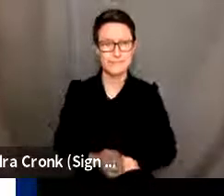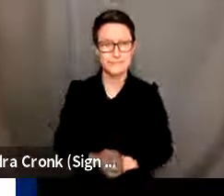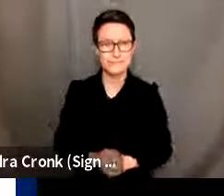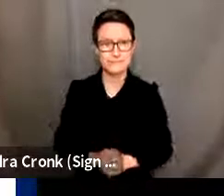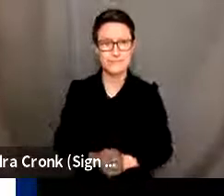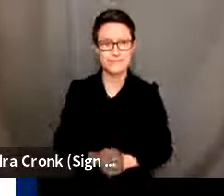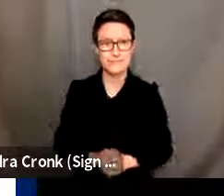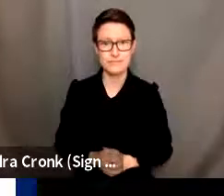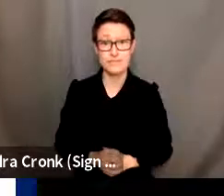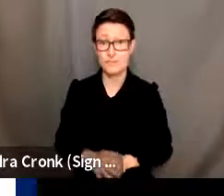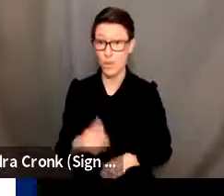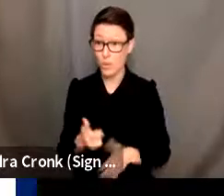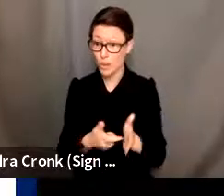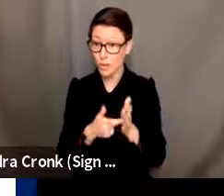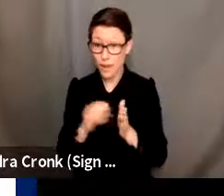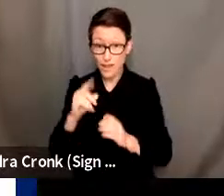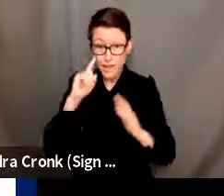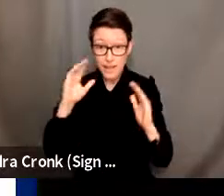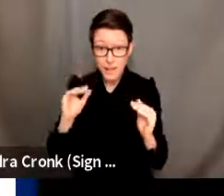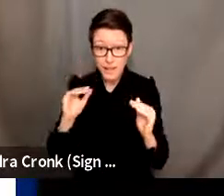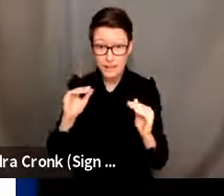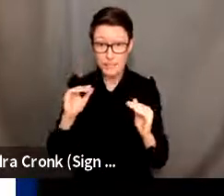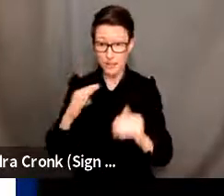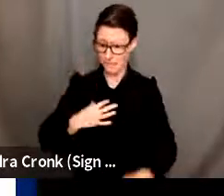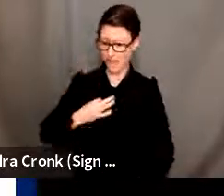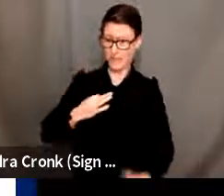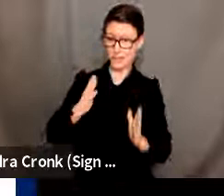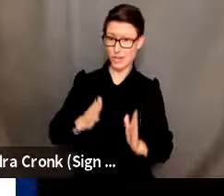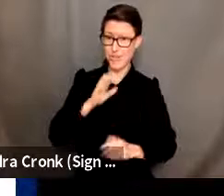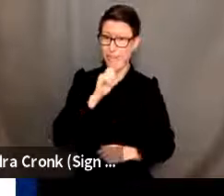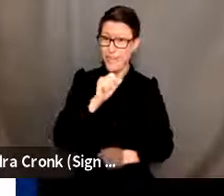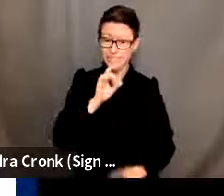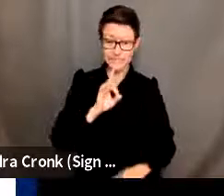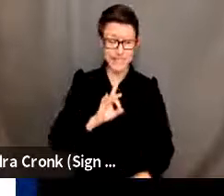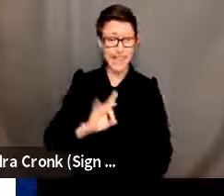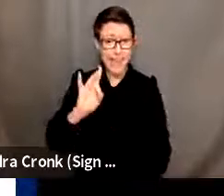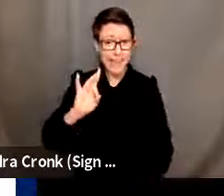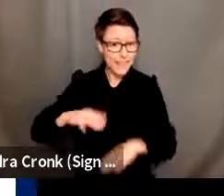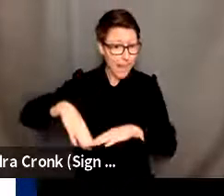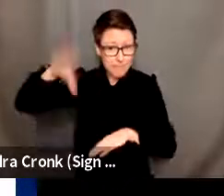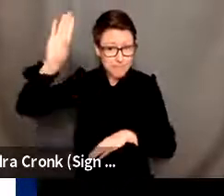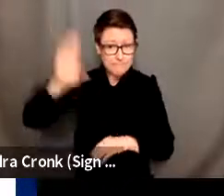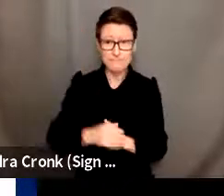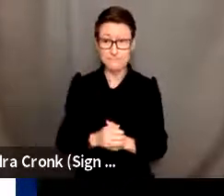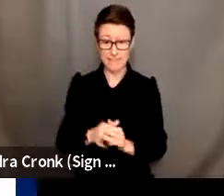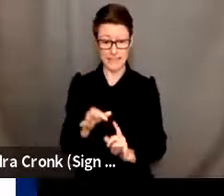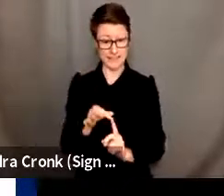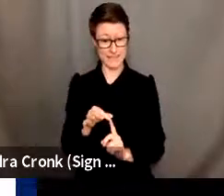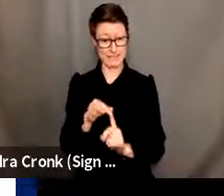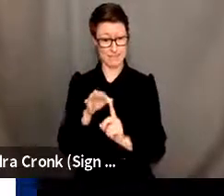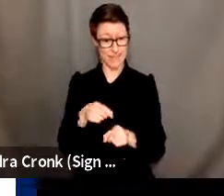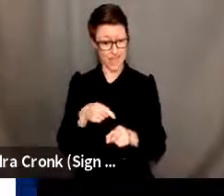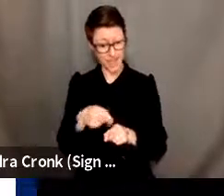Requirements and expectations. We take volunteers age 8 and up. No special skills are required. It doesn't